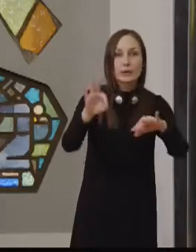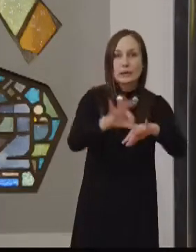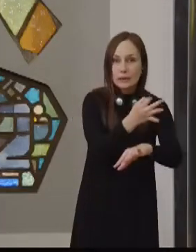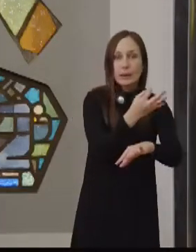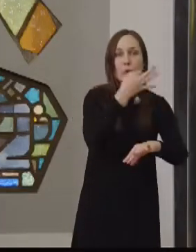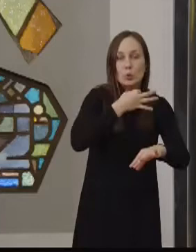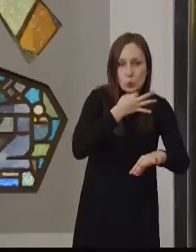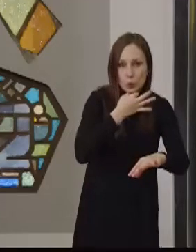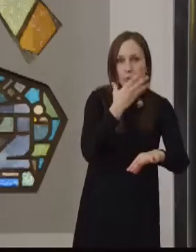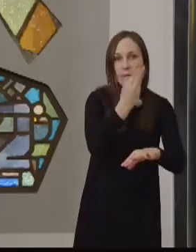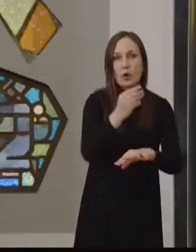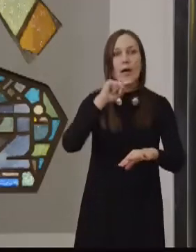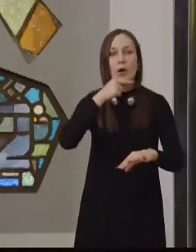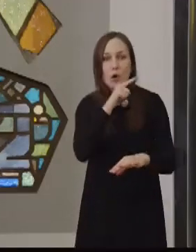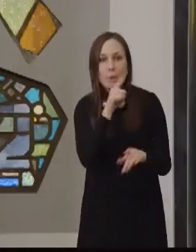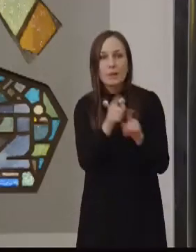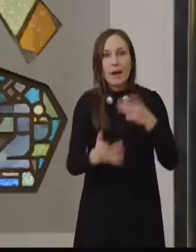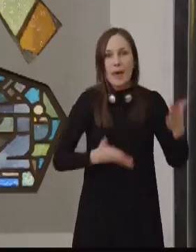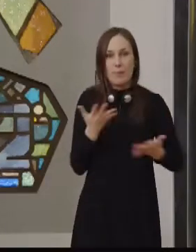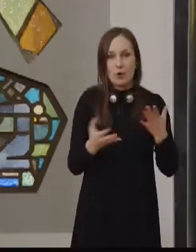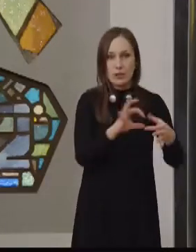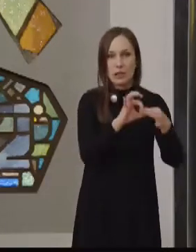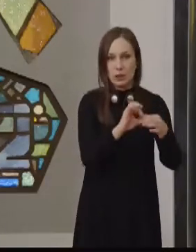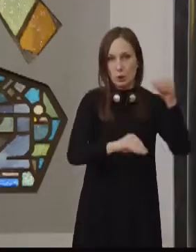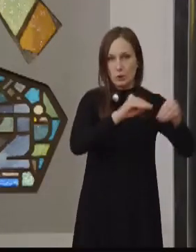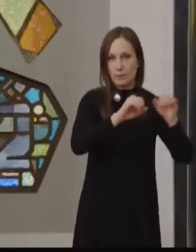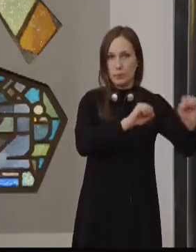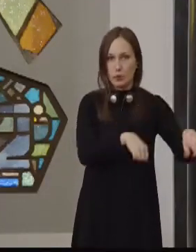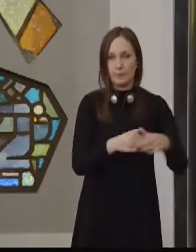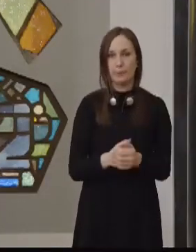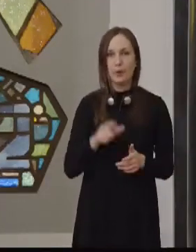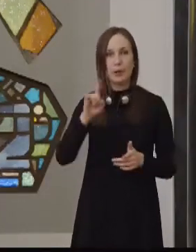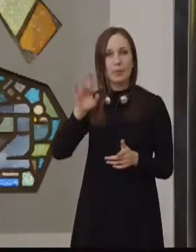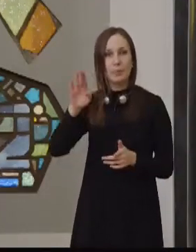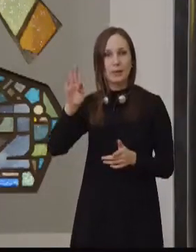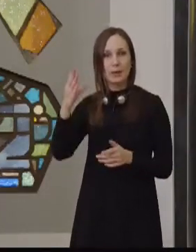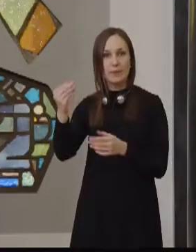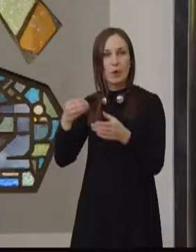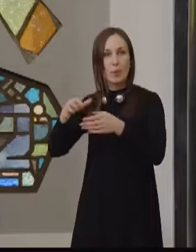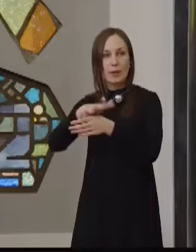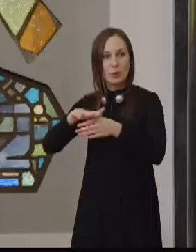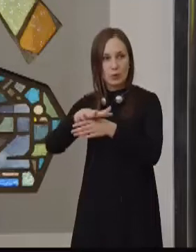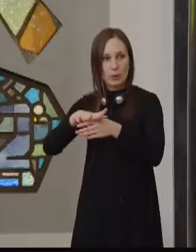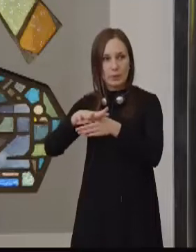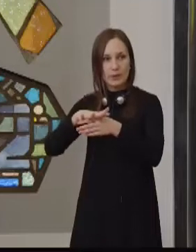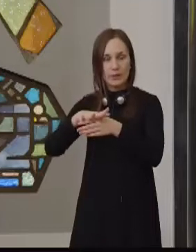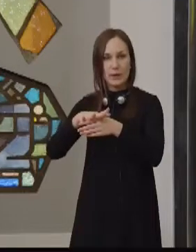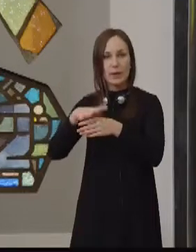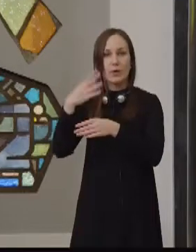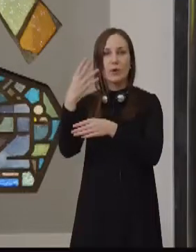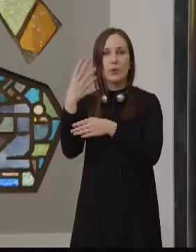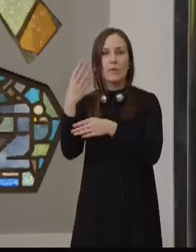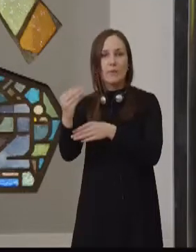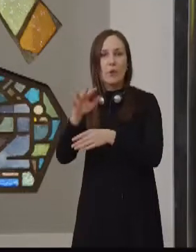is aimed at governing the economic relations between the two people who live in cohabitation